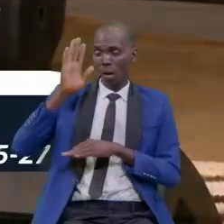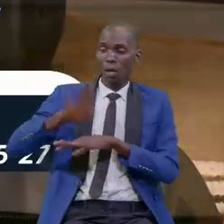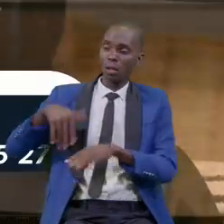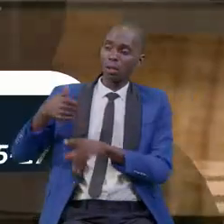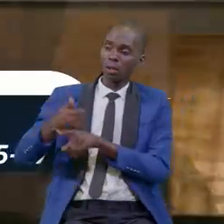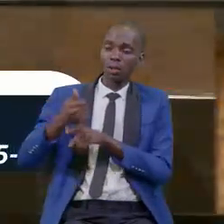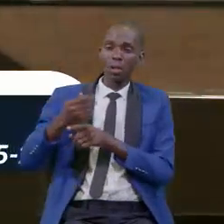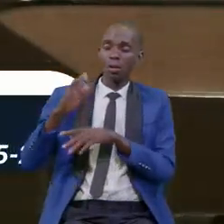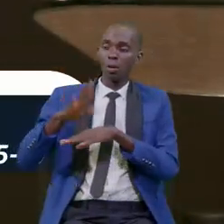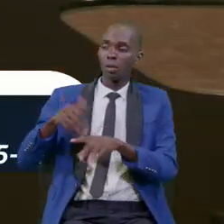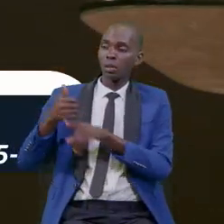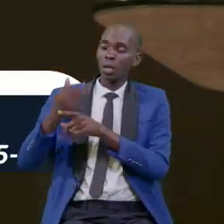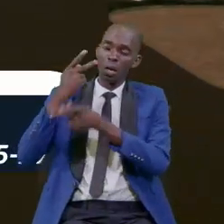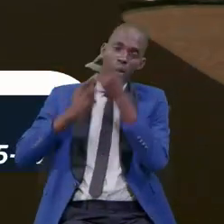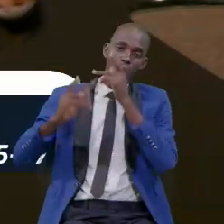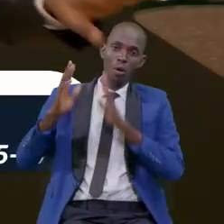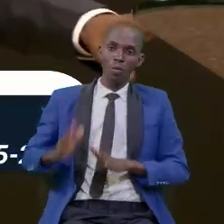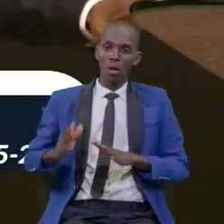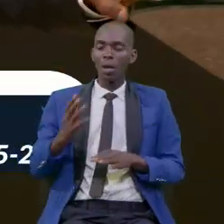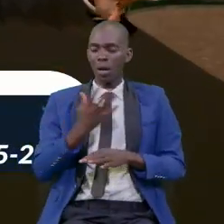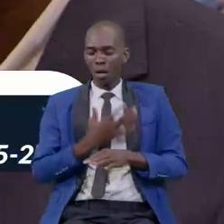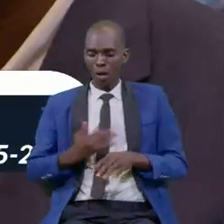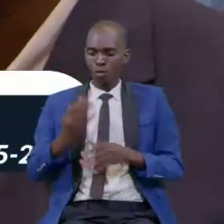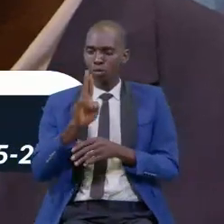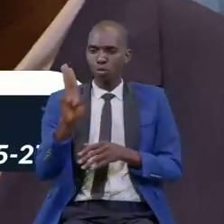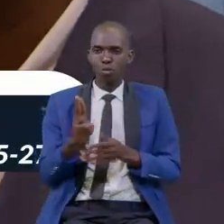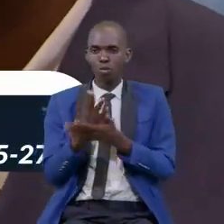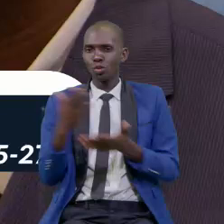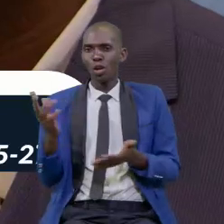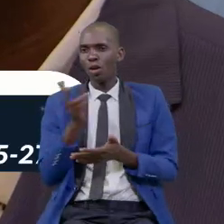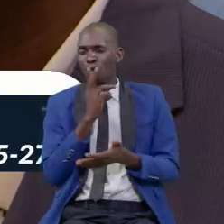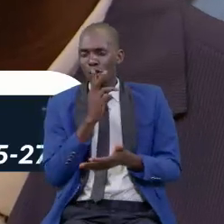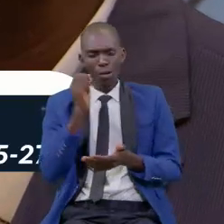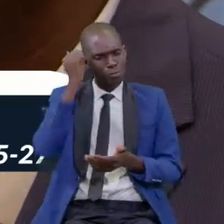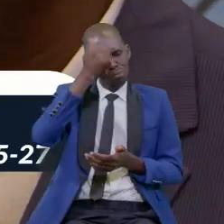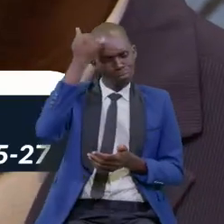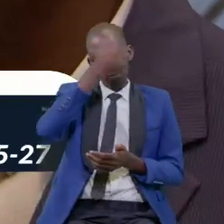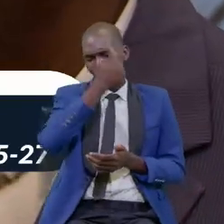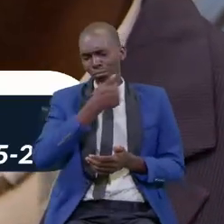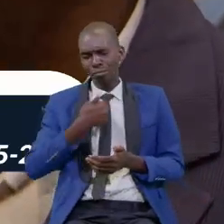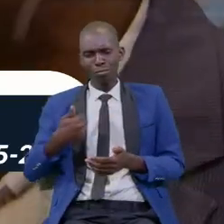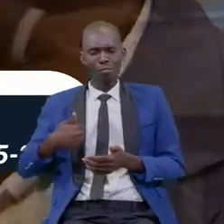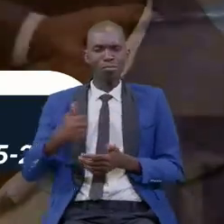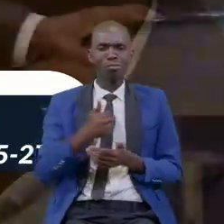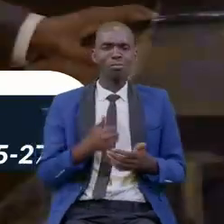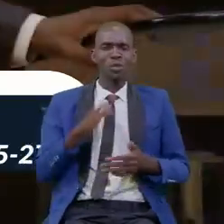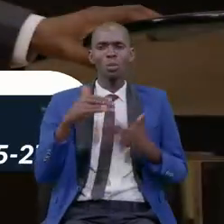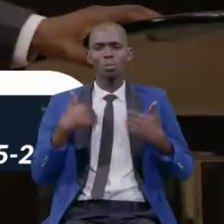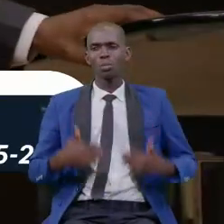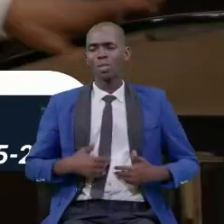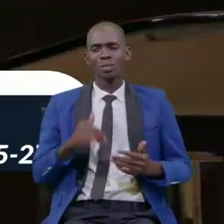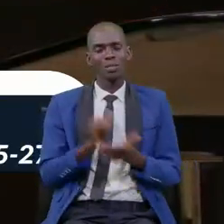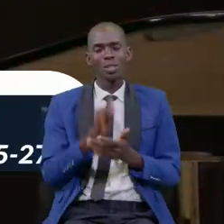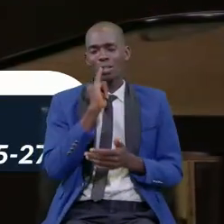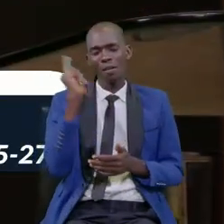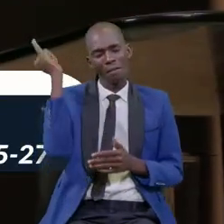you to the riverside and wash whatever deception they put into your life. But this is God